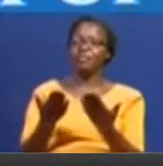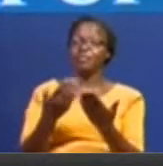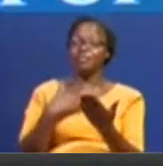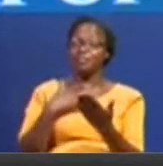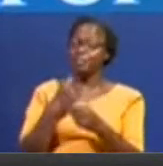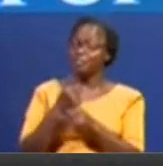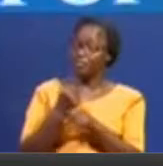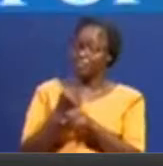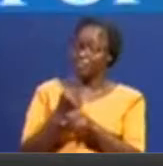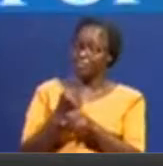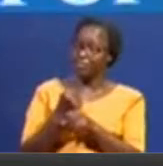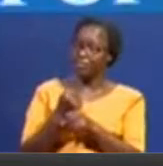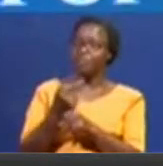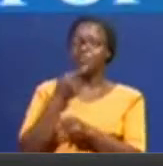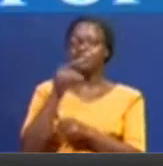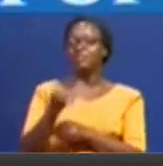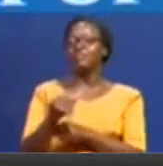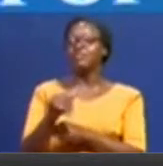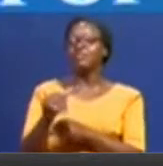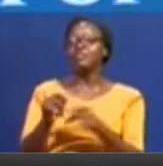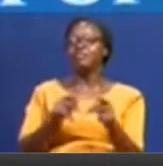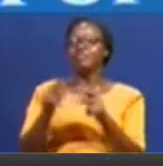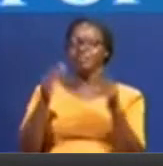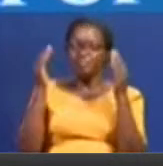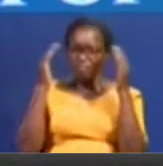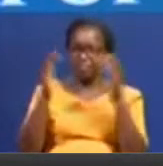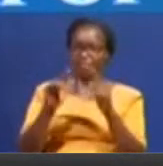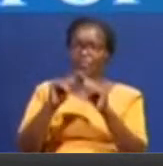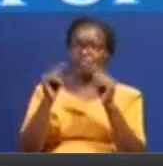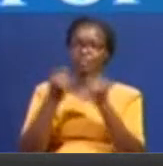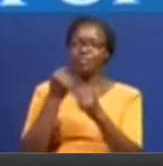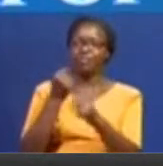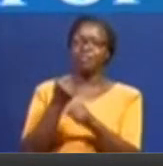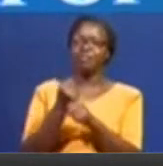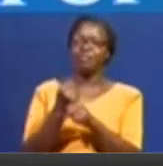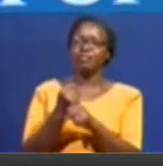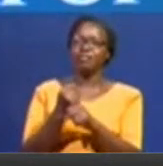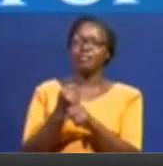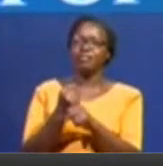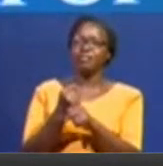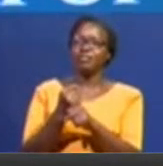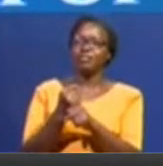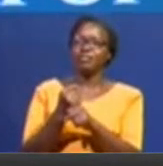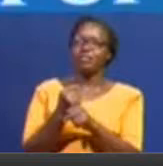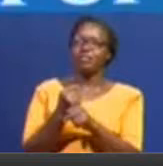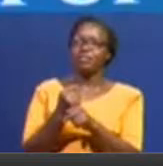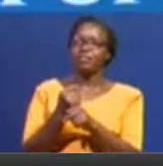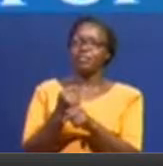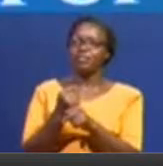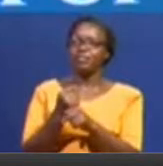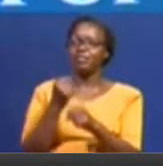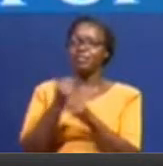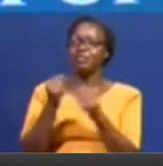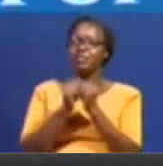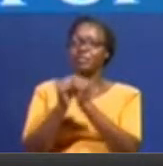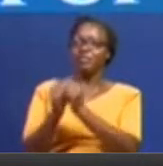that? I have said I am very keen on teamwork. I would ensure that we are able to work together